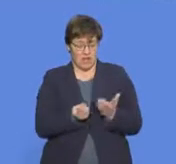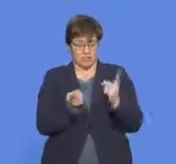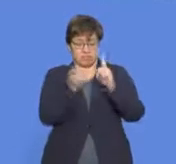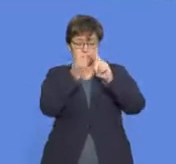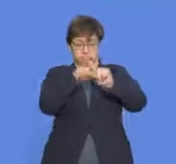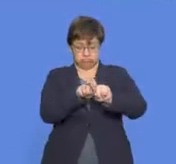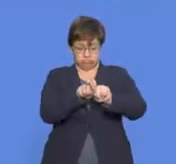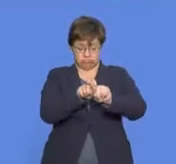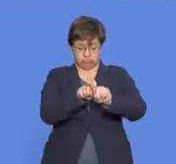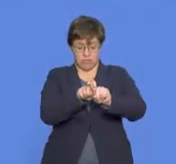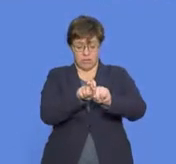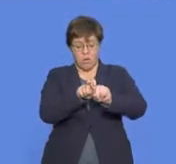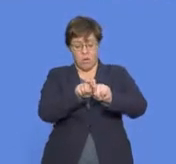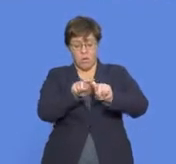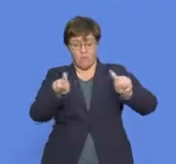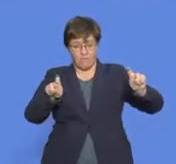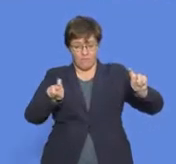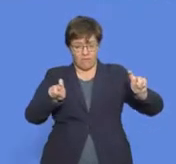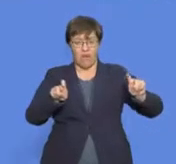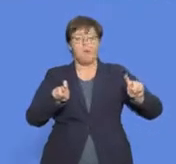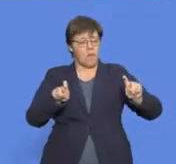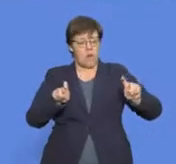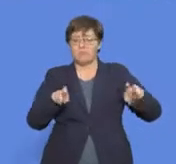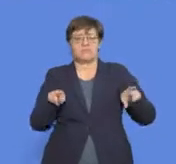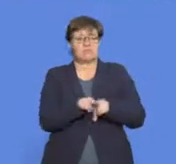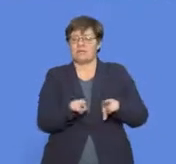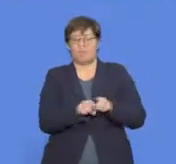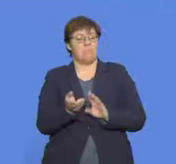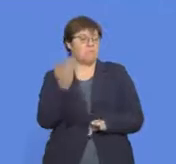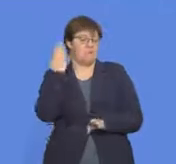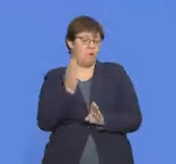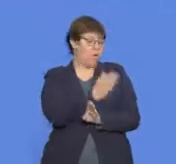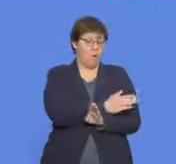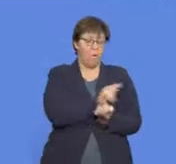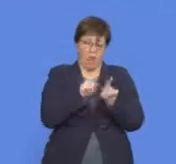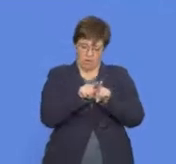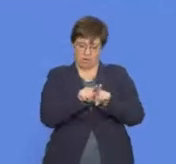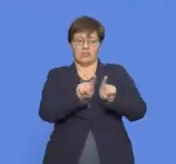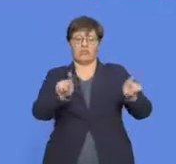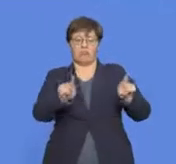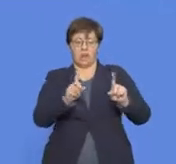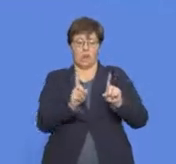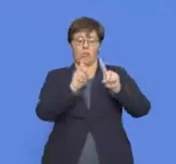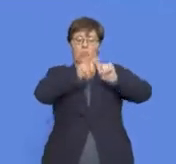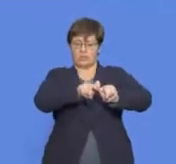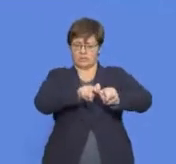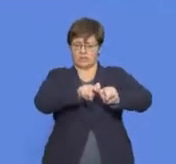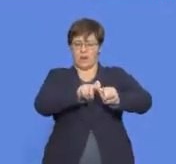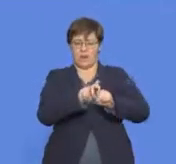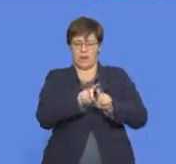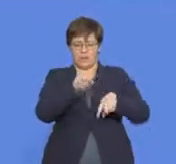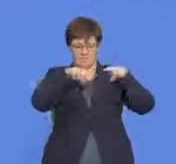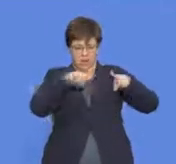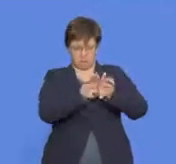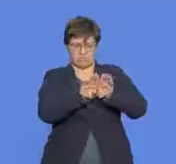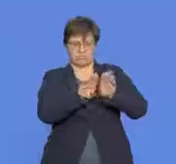as soon as those chromosomes move apart, they already are not the same as they were when they started out. There's already